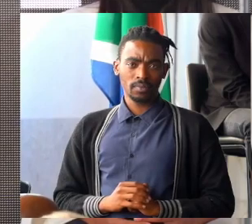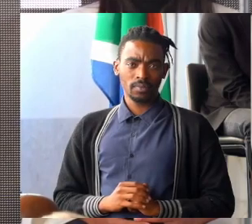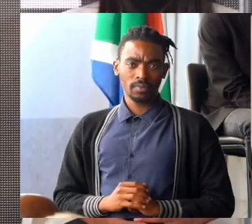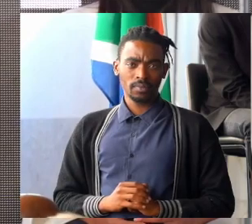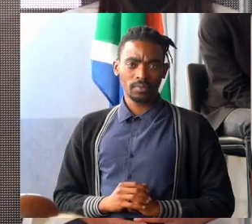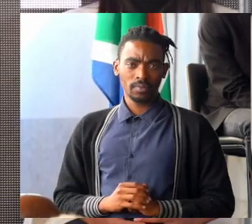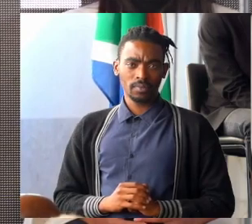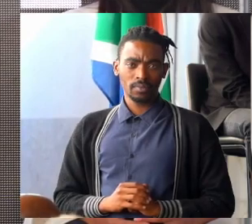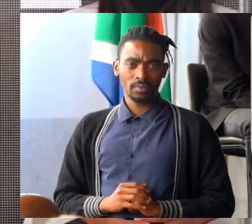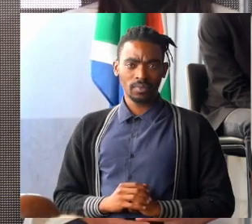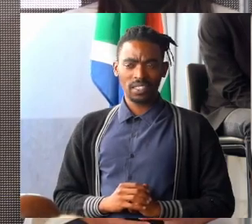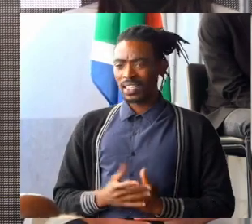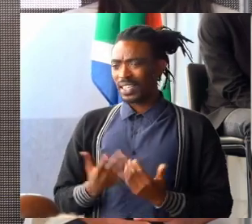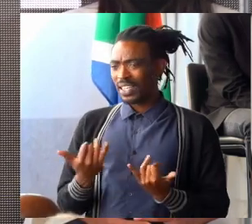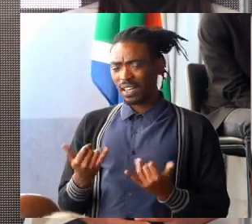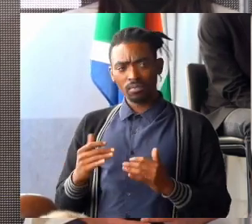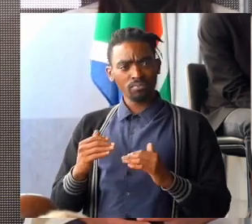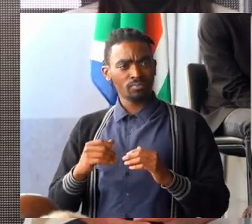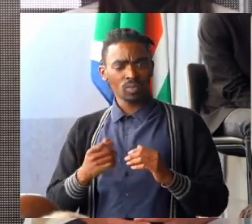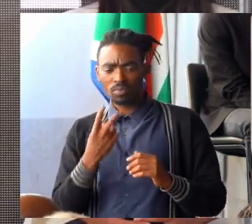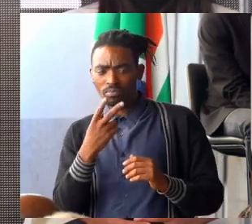Localities are riddled with crime.